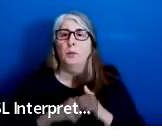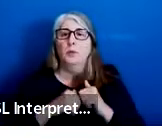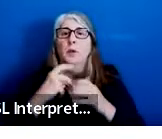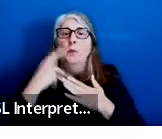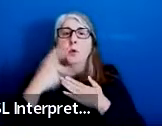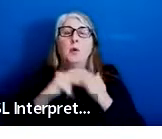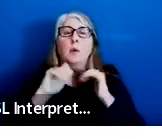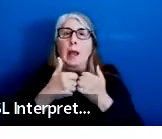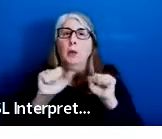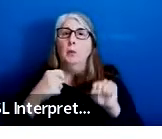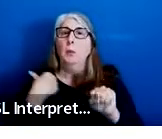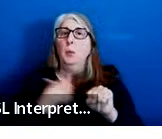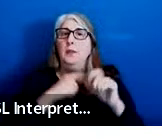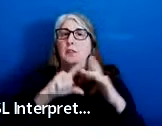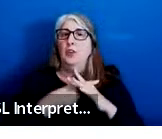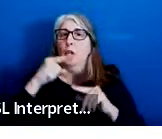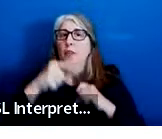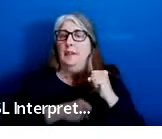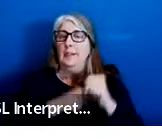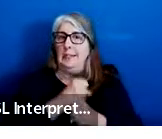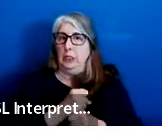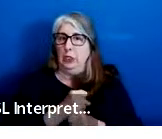year?